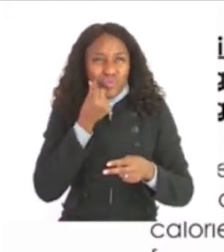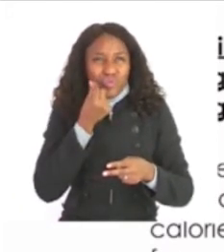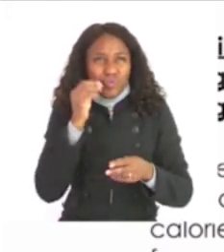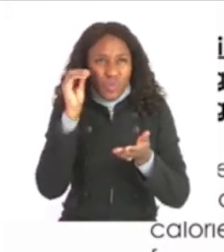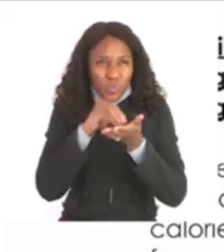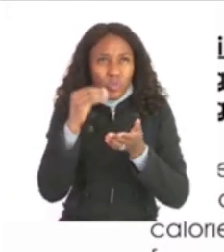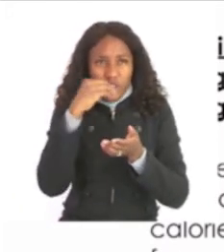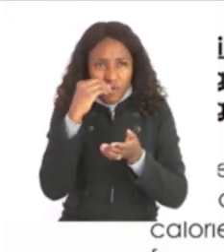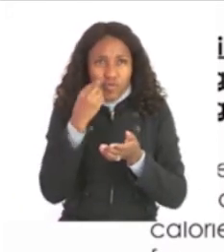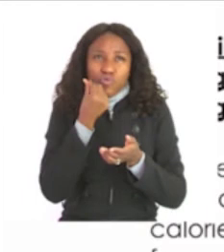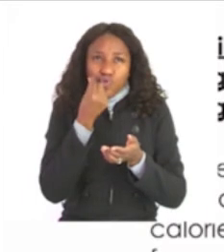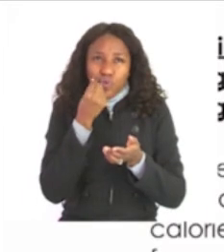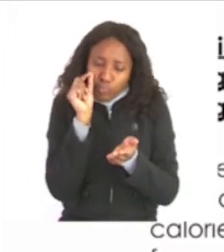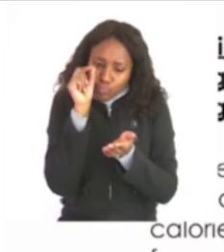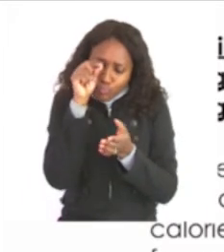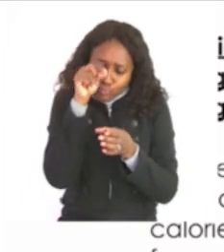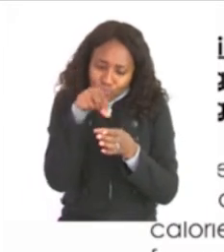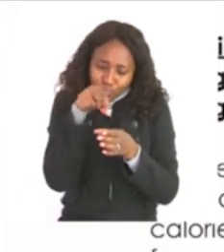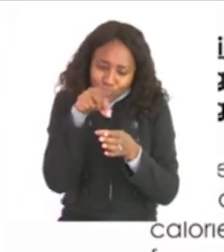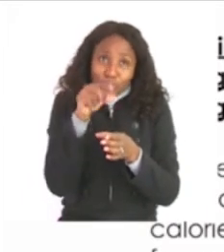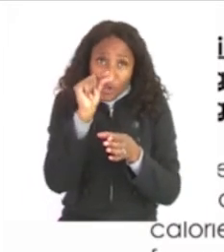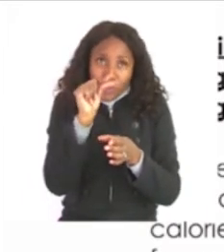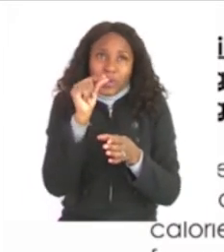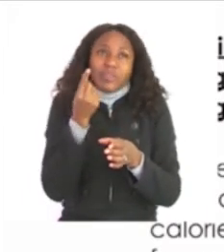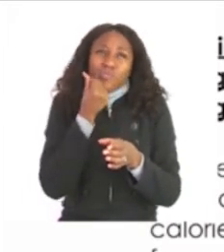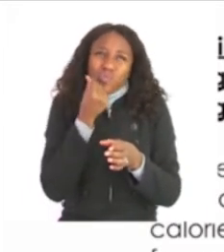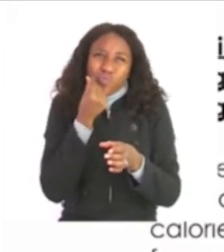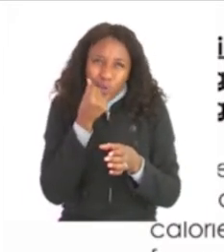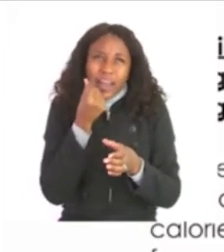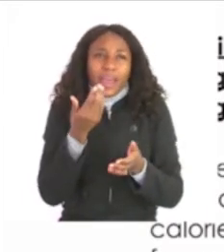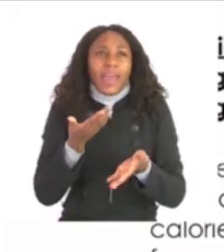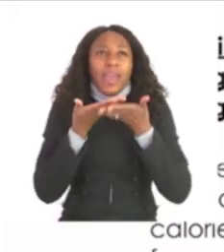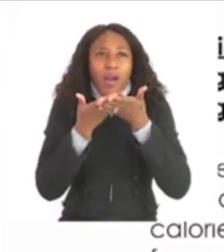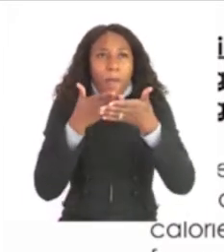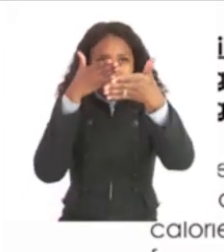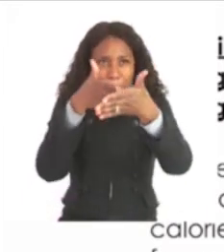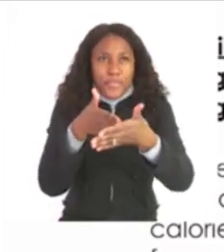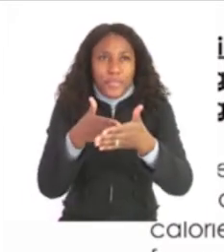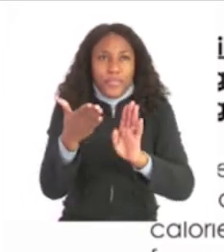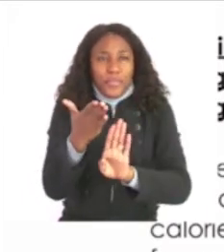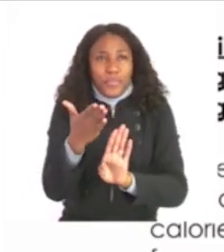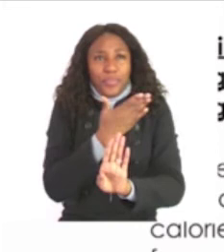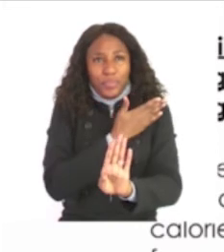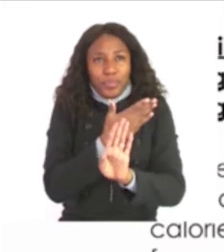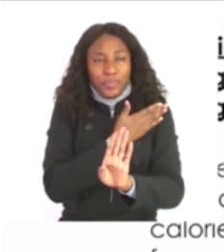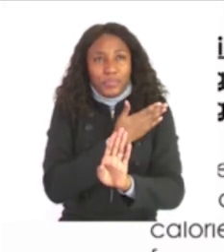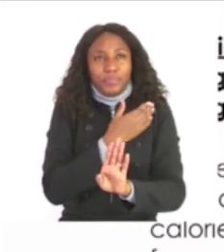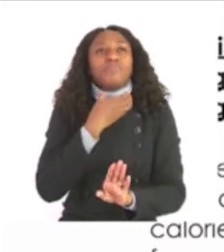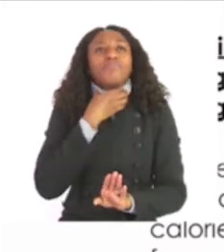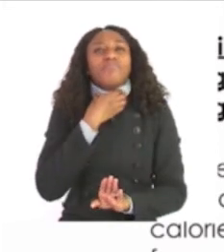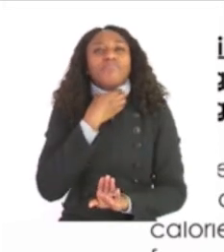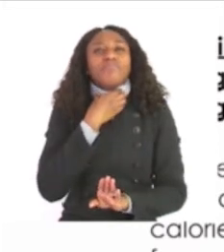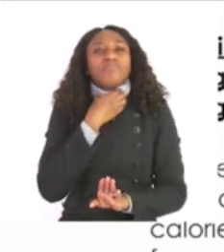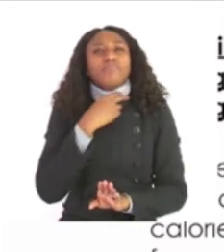in our food. Just by having it, it will be able to prevent goiter. Next to the explanation, you can see that